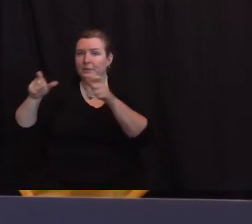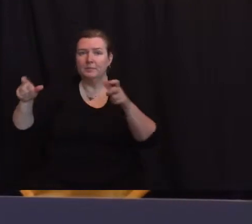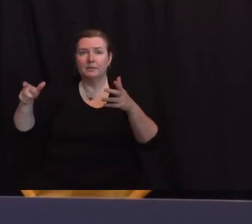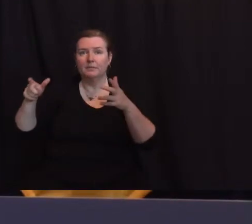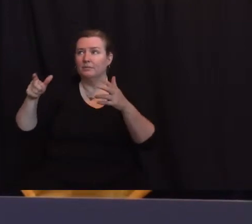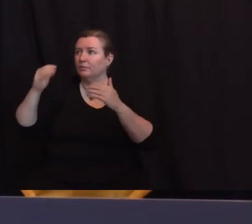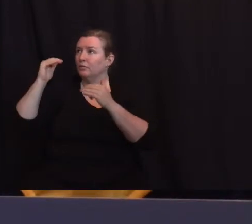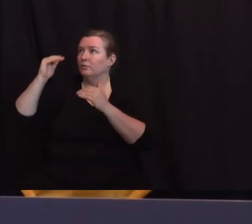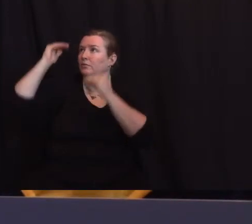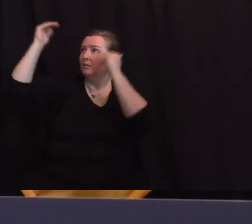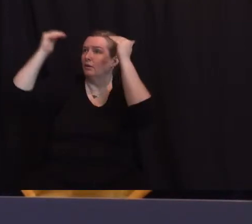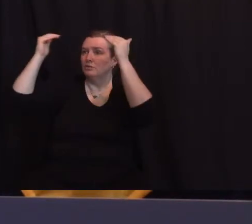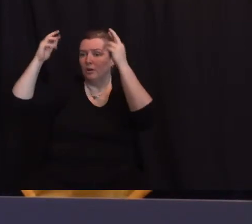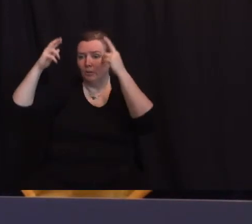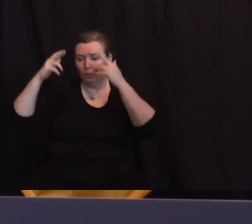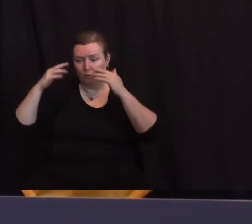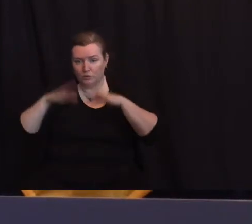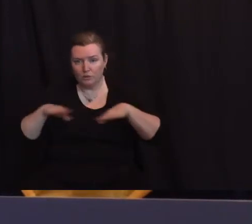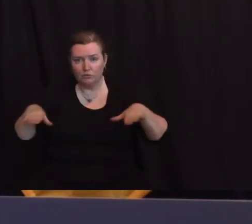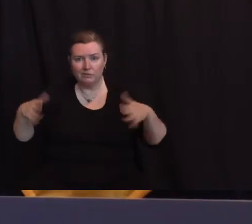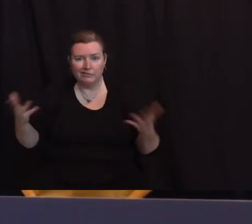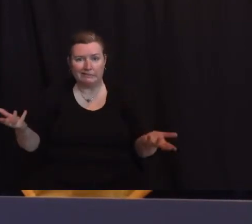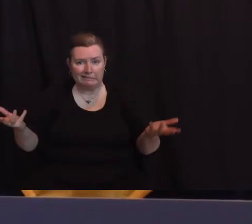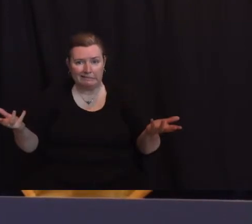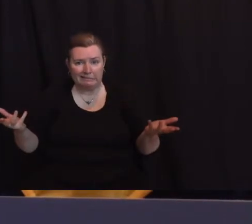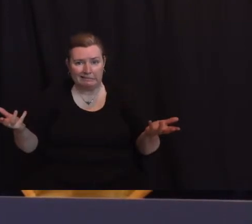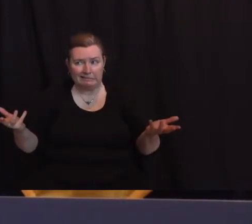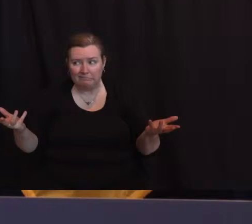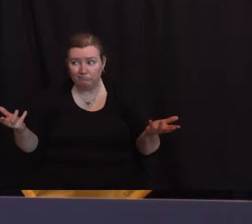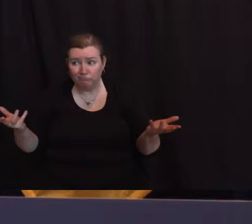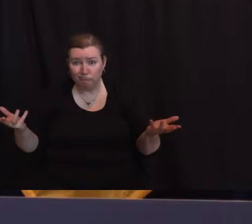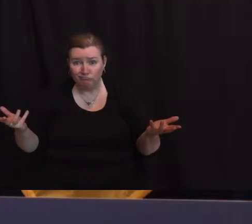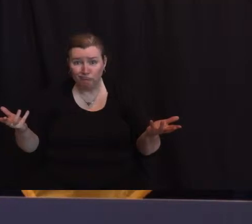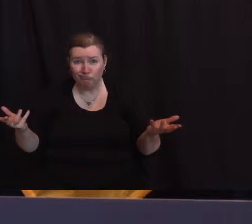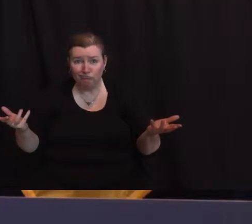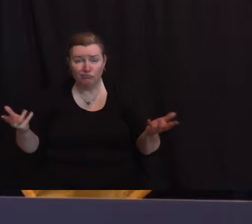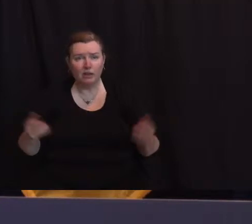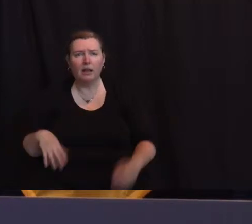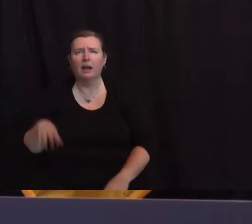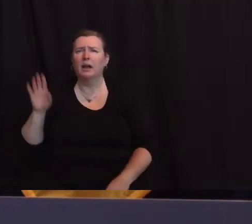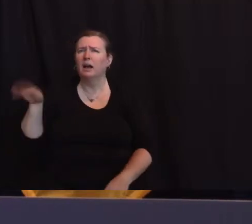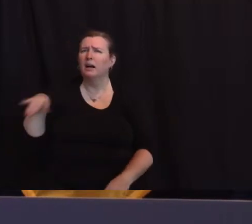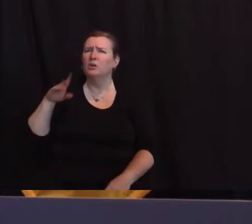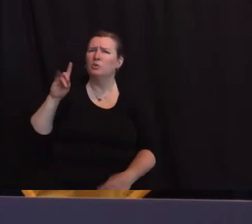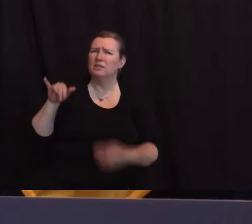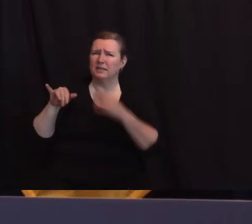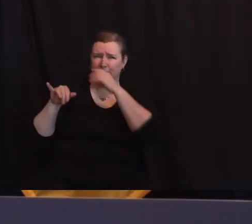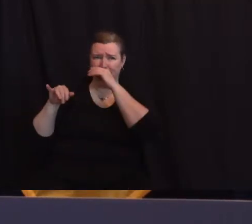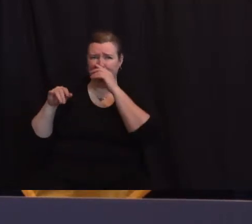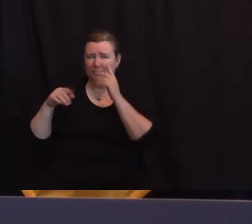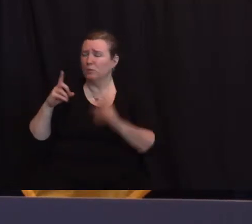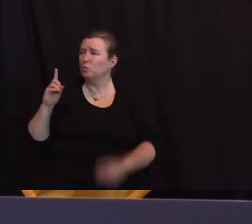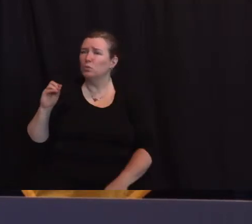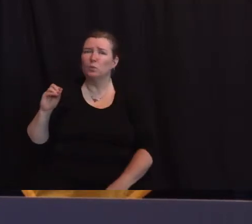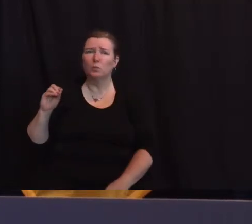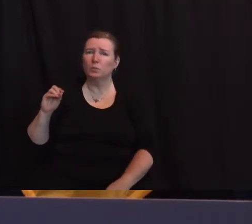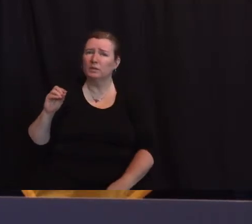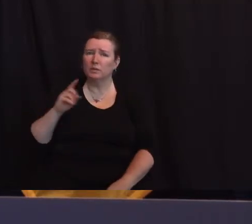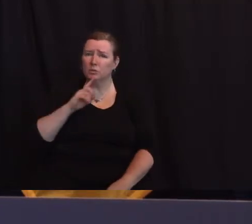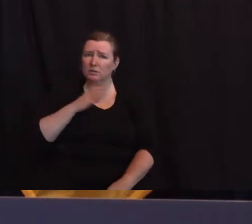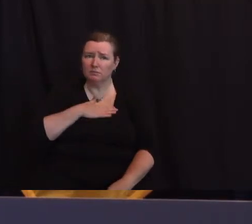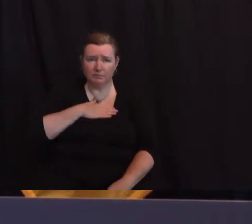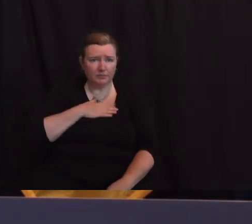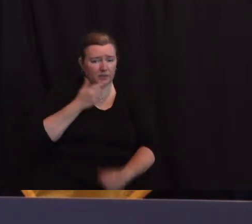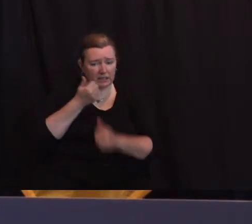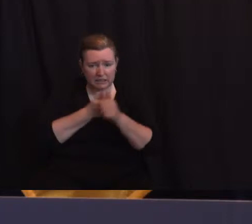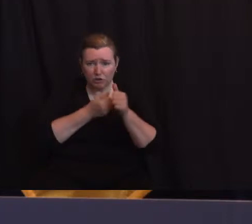that we knew, and by the way, there still remain, sadly, we mourn the loss of each and every one of these lives. There still remain, it's been at